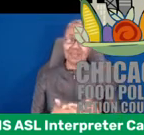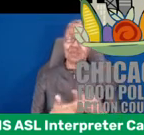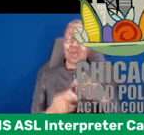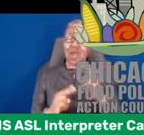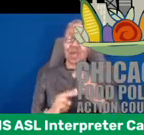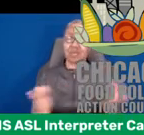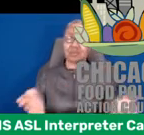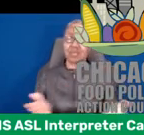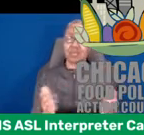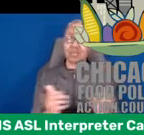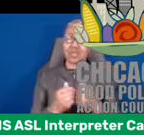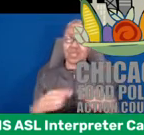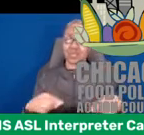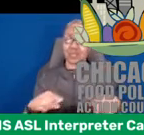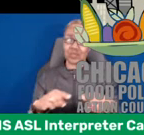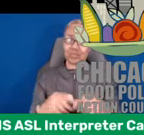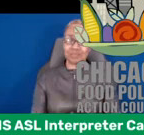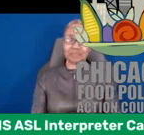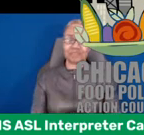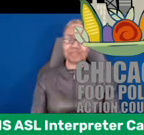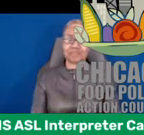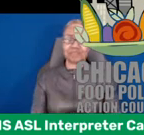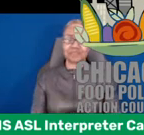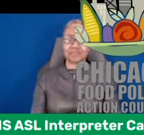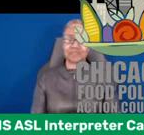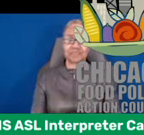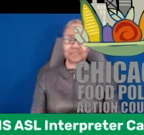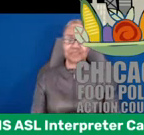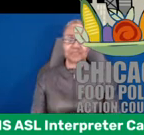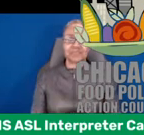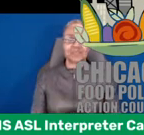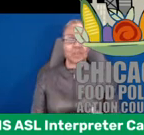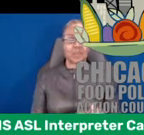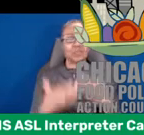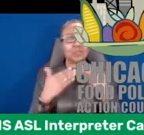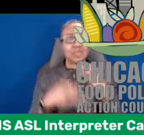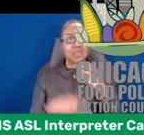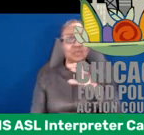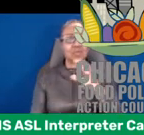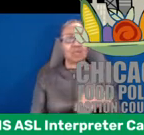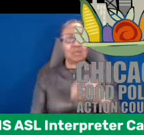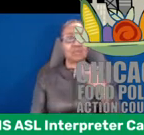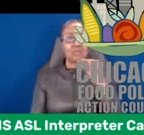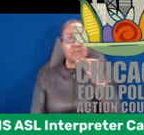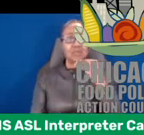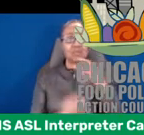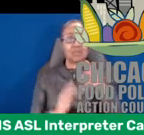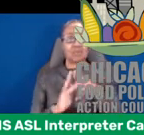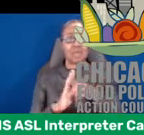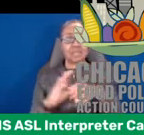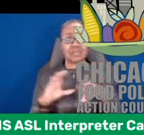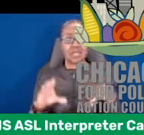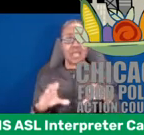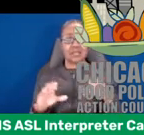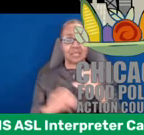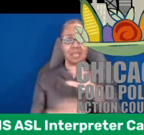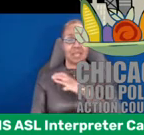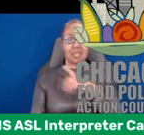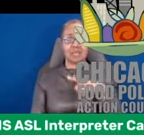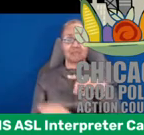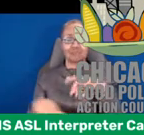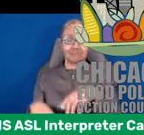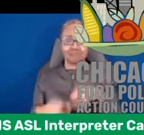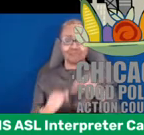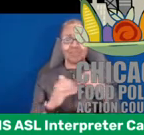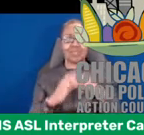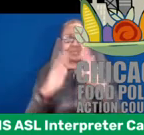you. Want to give thanks to Chicago Food Policy Action Council for holding this great summit